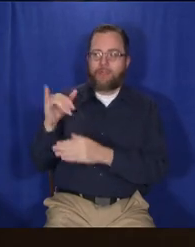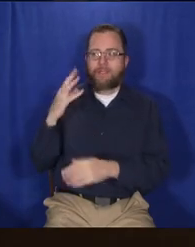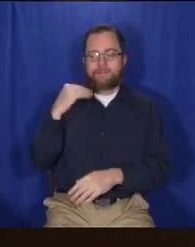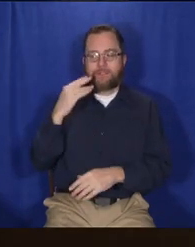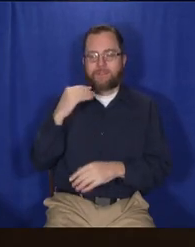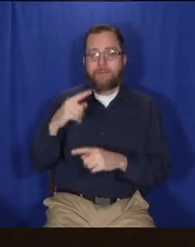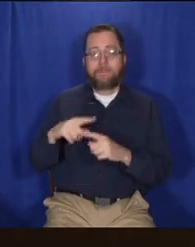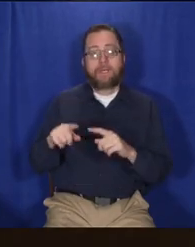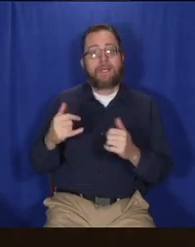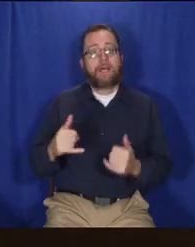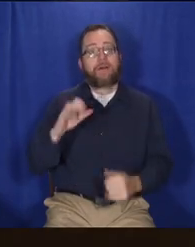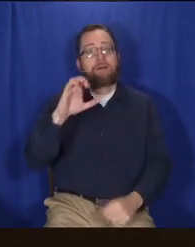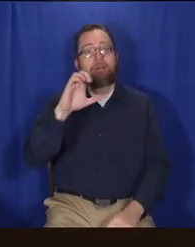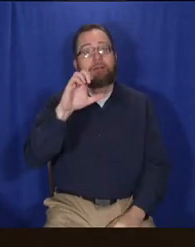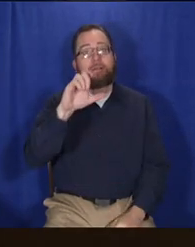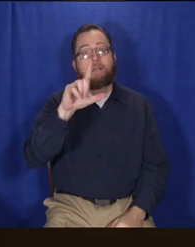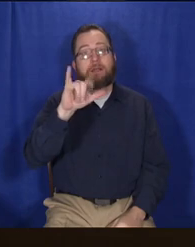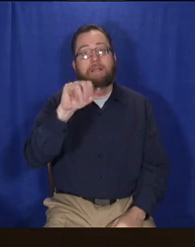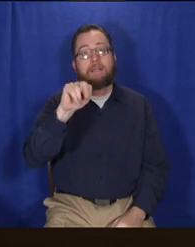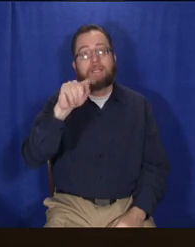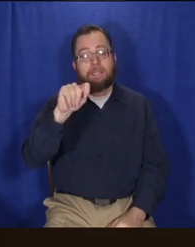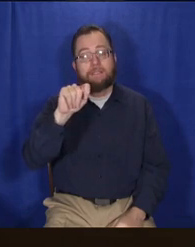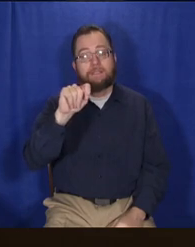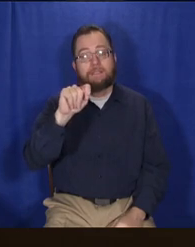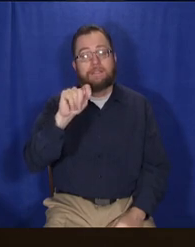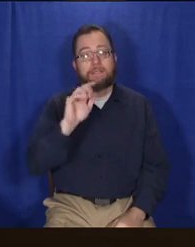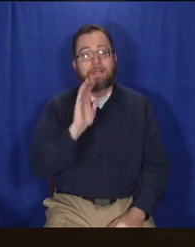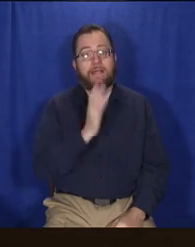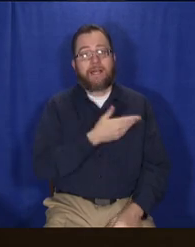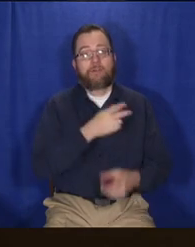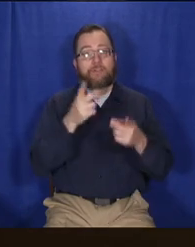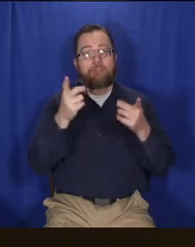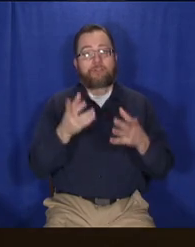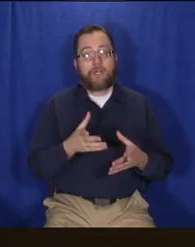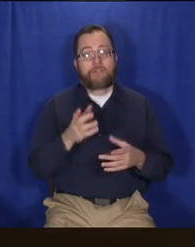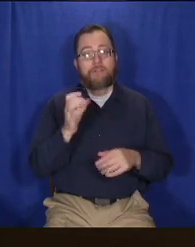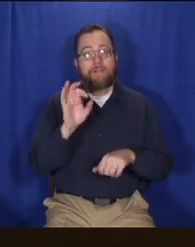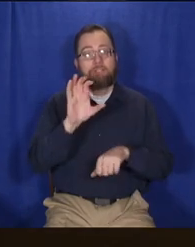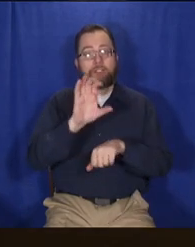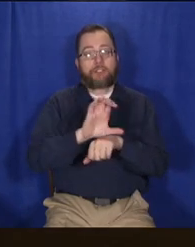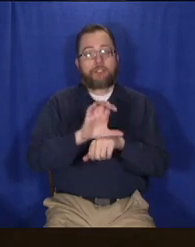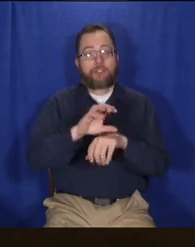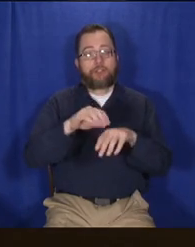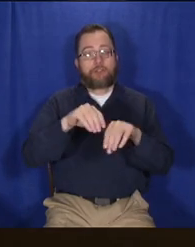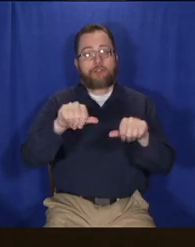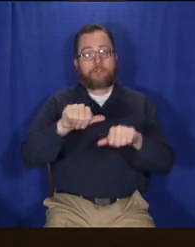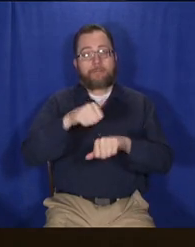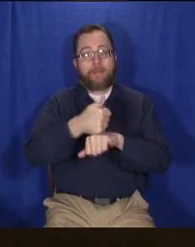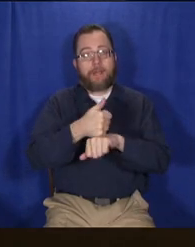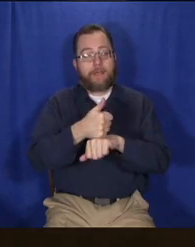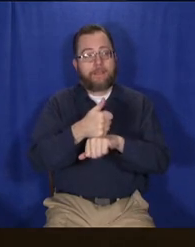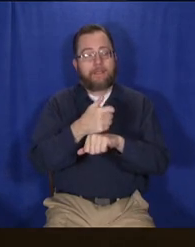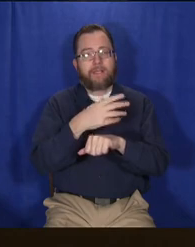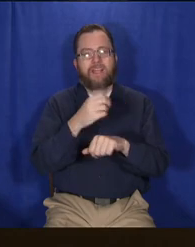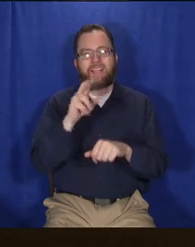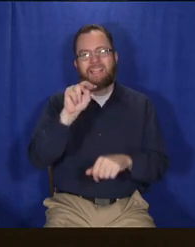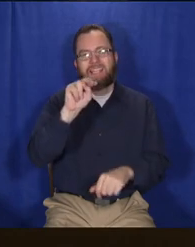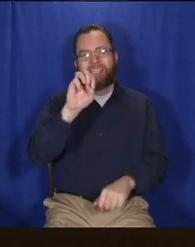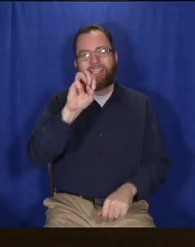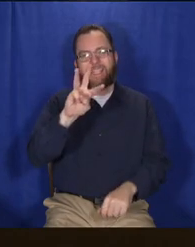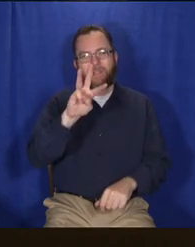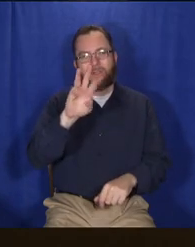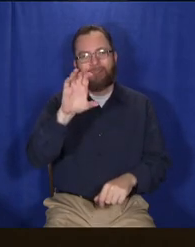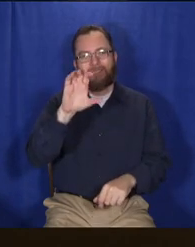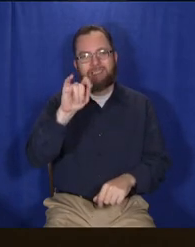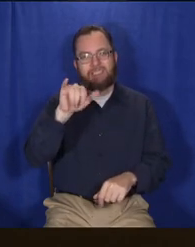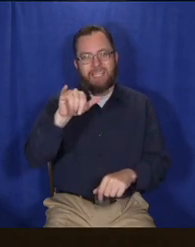you guys might recognize Clint because Clint is our director of church planting, our New City church planting network here at McLean Bible Church.